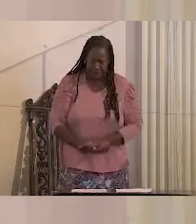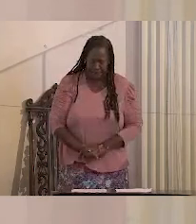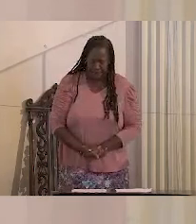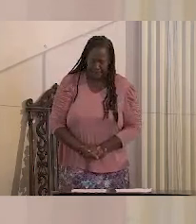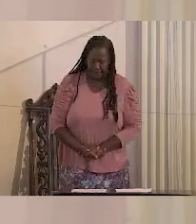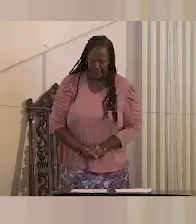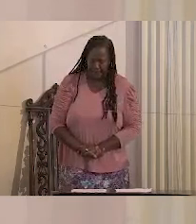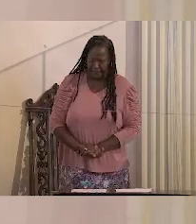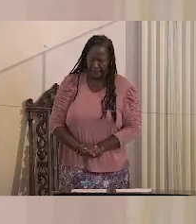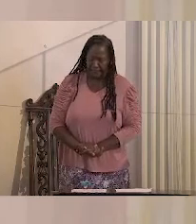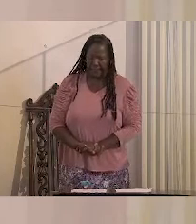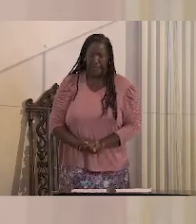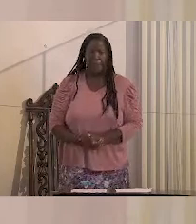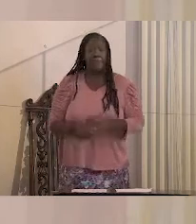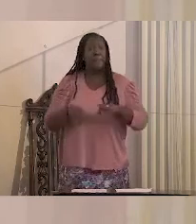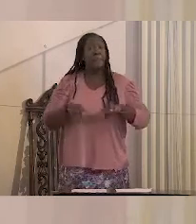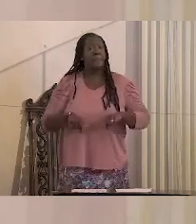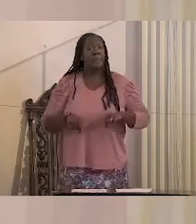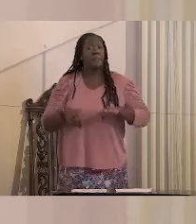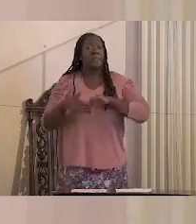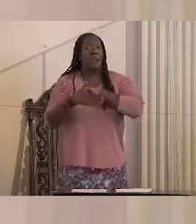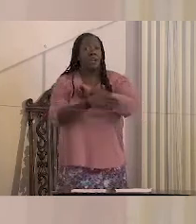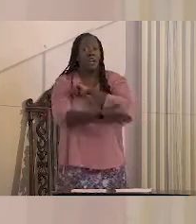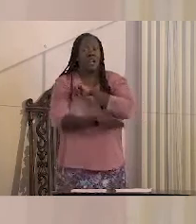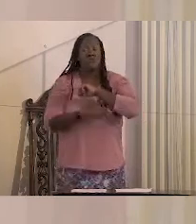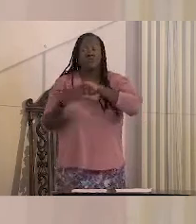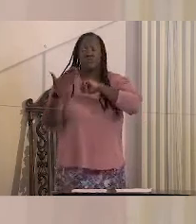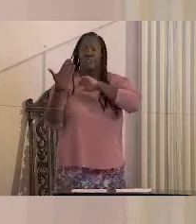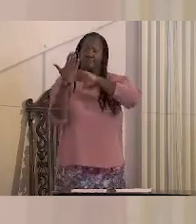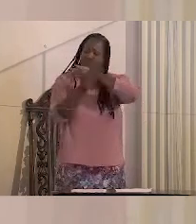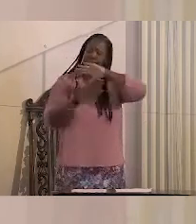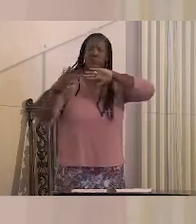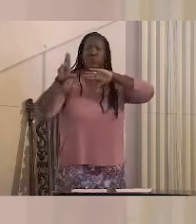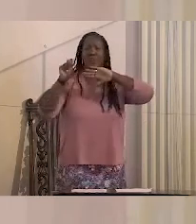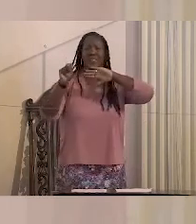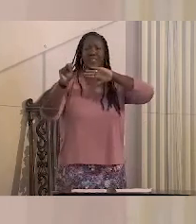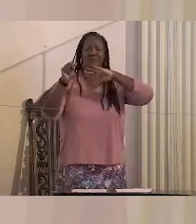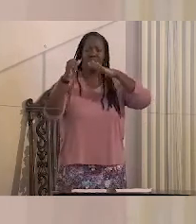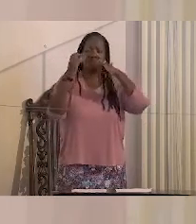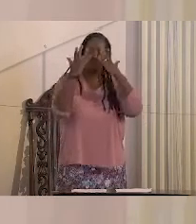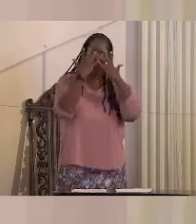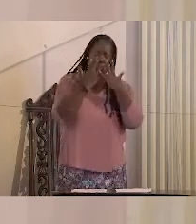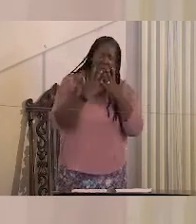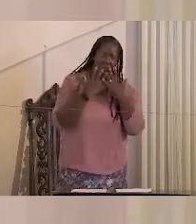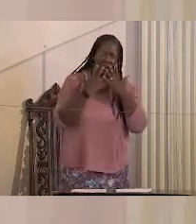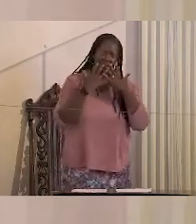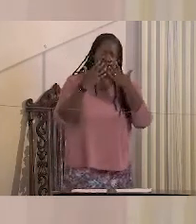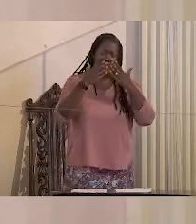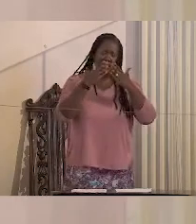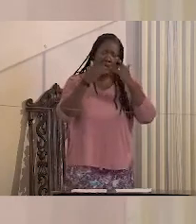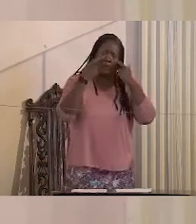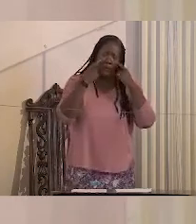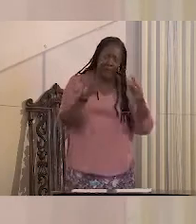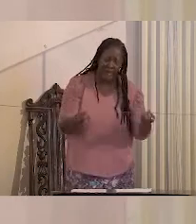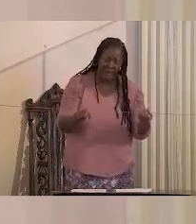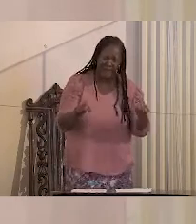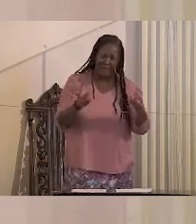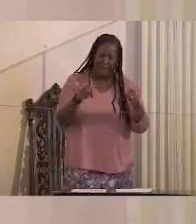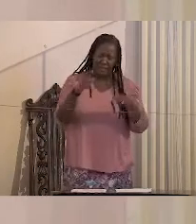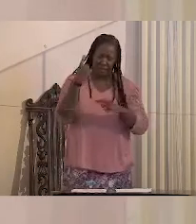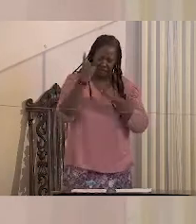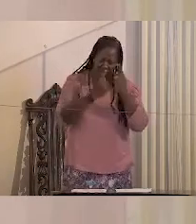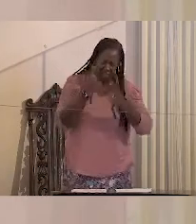Not to a country mourning and keening, weeping and wondering how